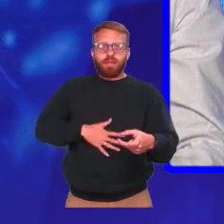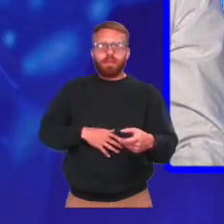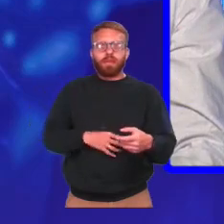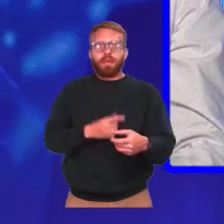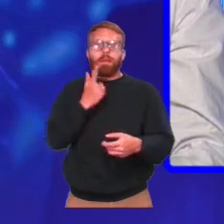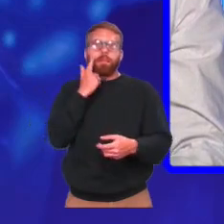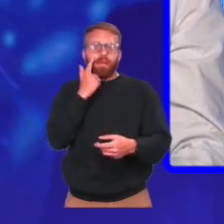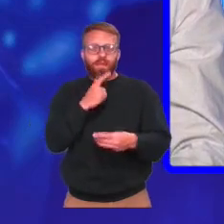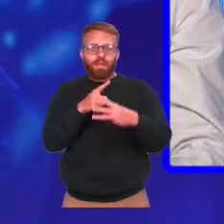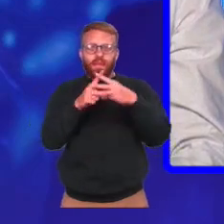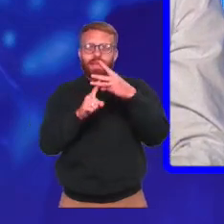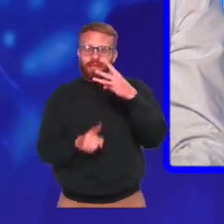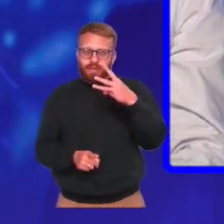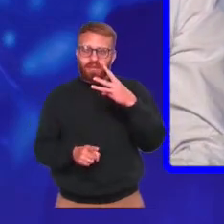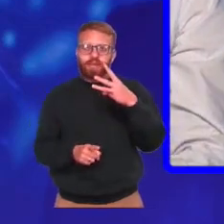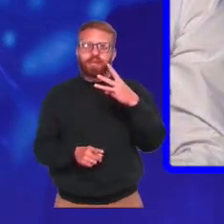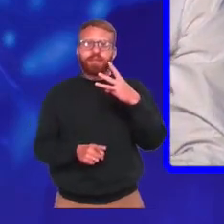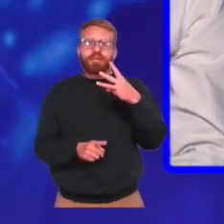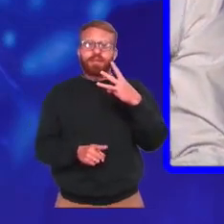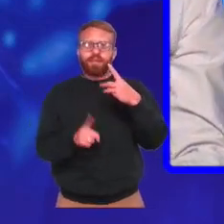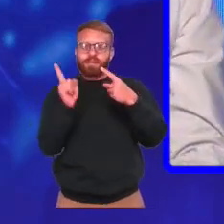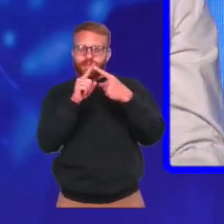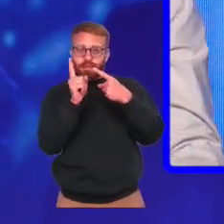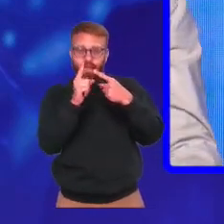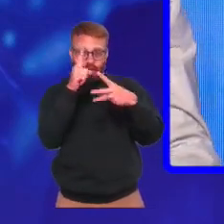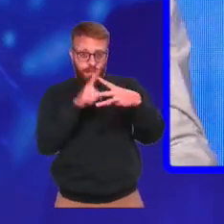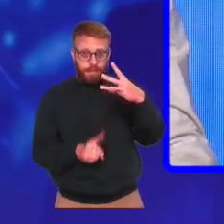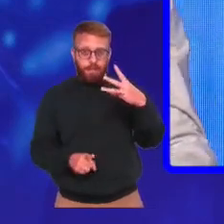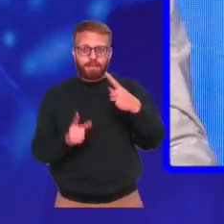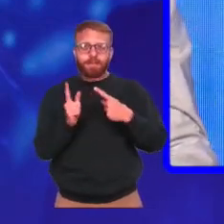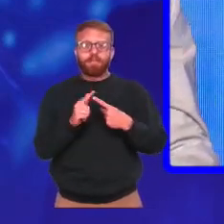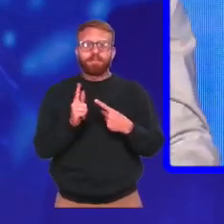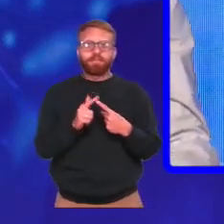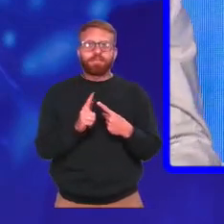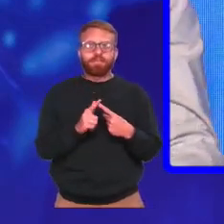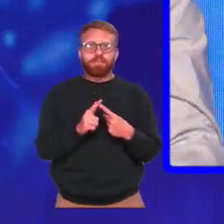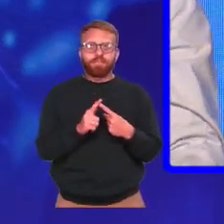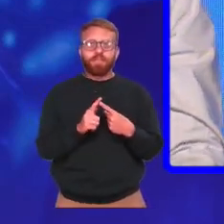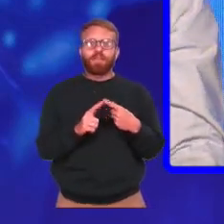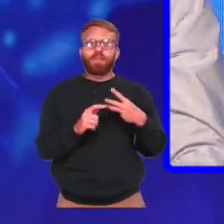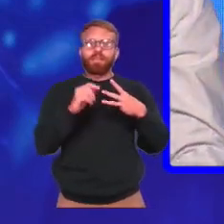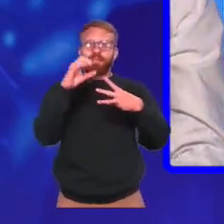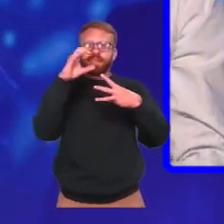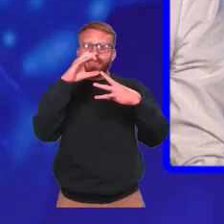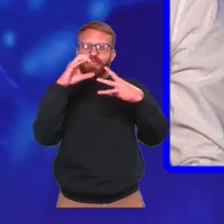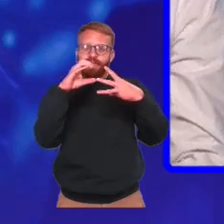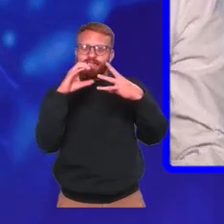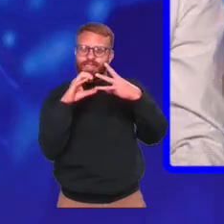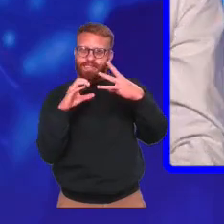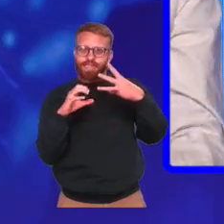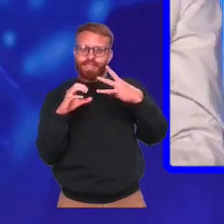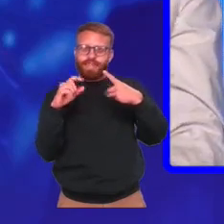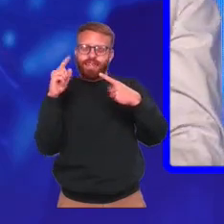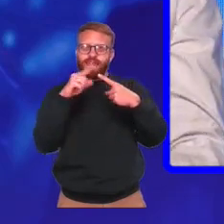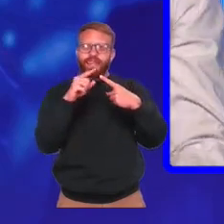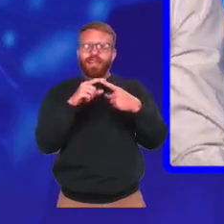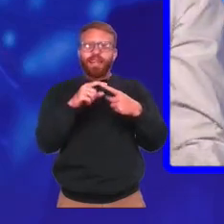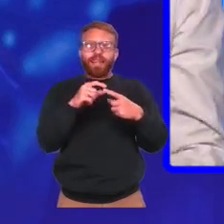than Luis's three C's. And this is camera, combat, and controls. And there you go,